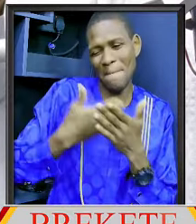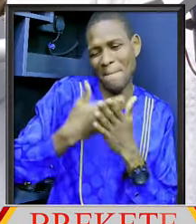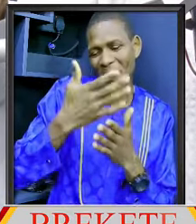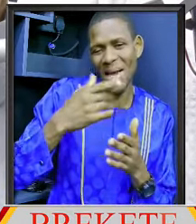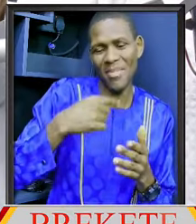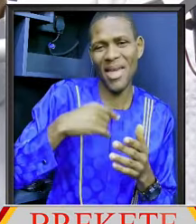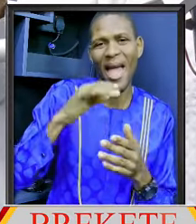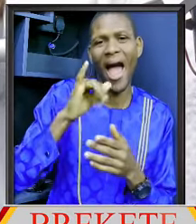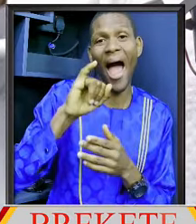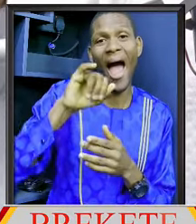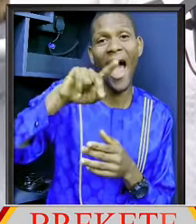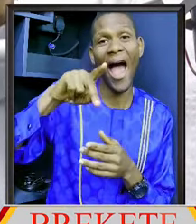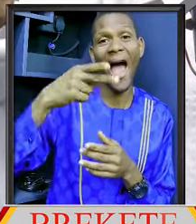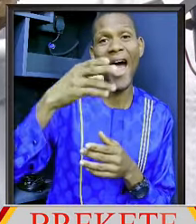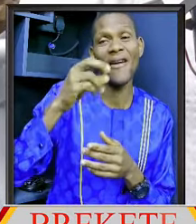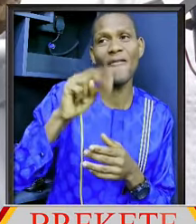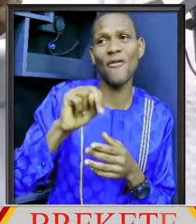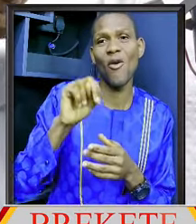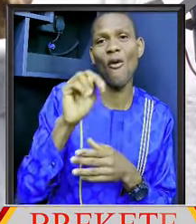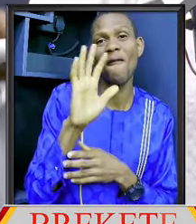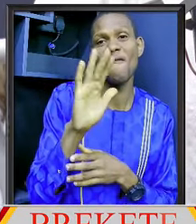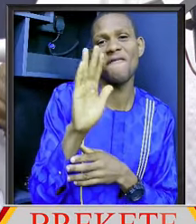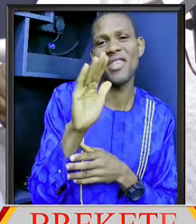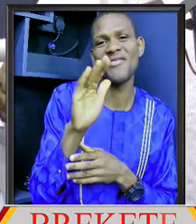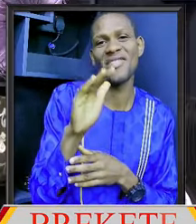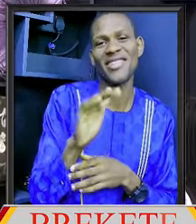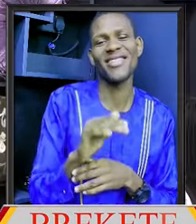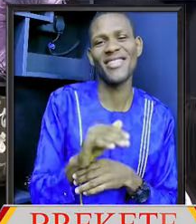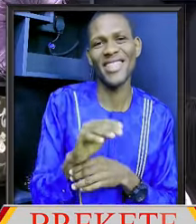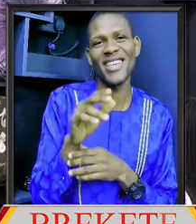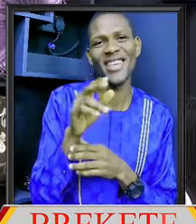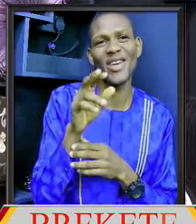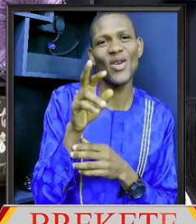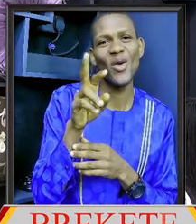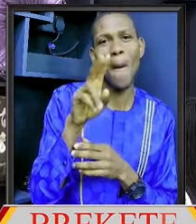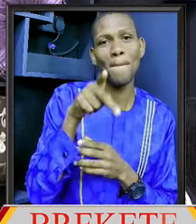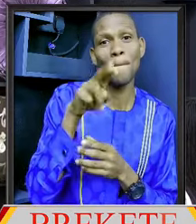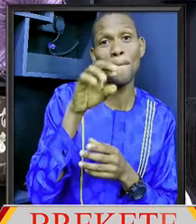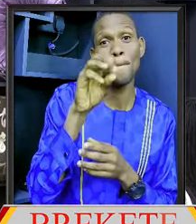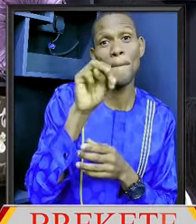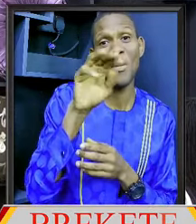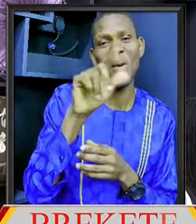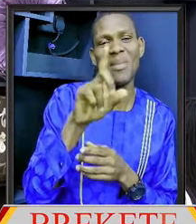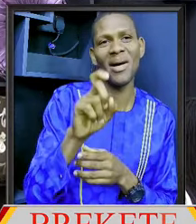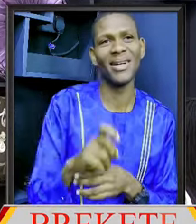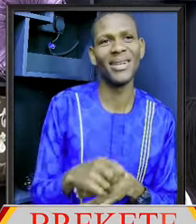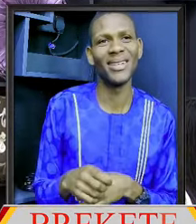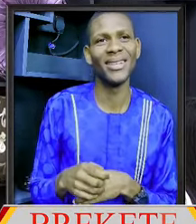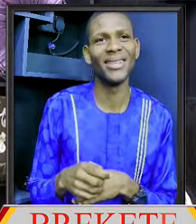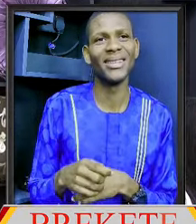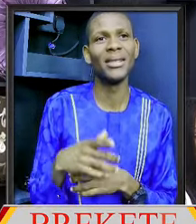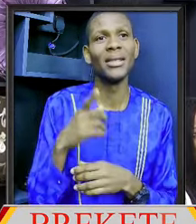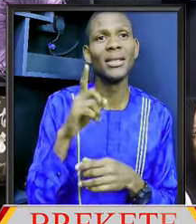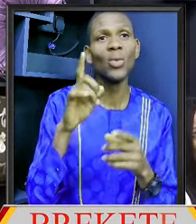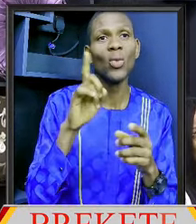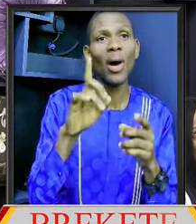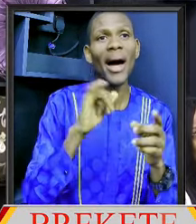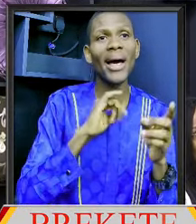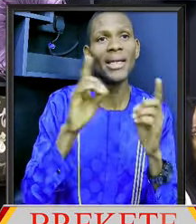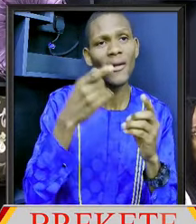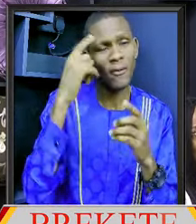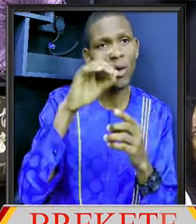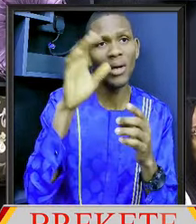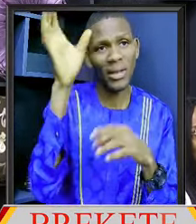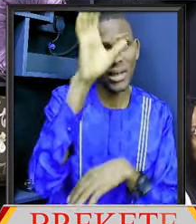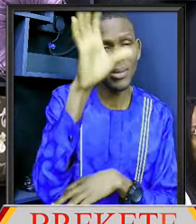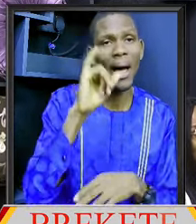13 Pro. 15. Which one be latest now? 15. Pro Max. Oh, 15, don't come on. Yes, sir. The one where I do for Christmas, I ask them